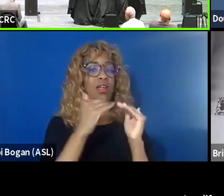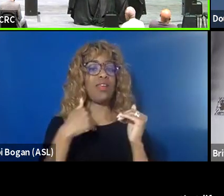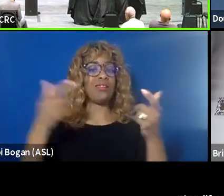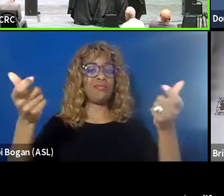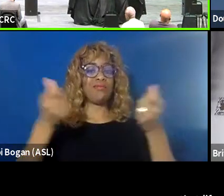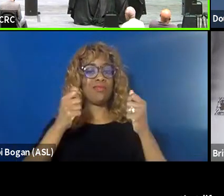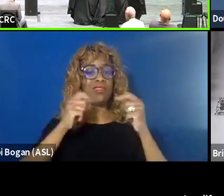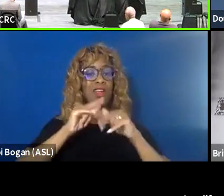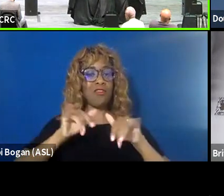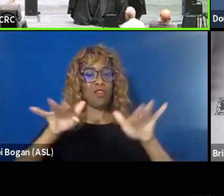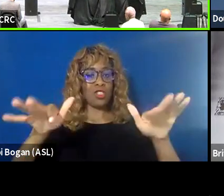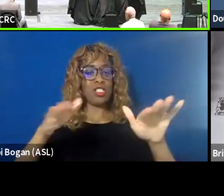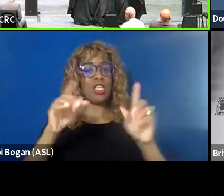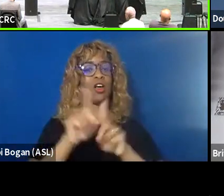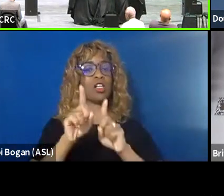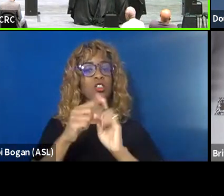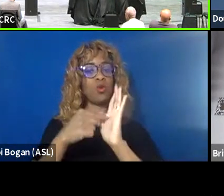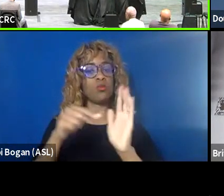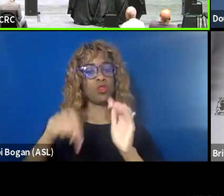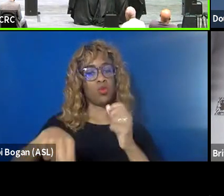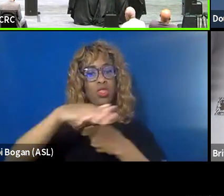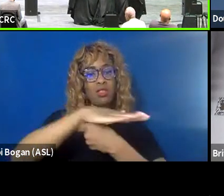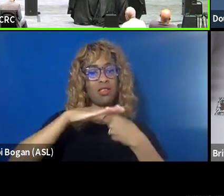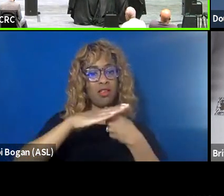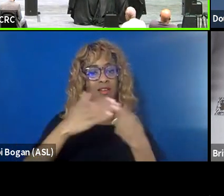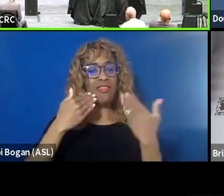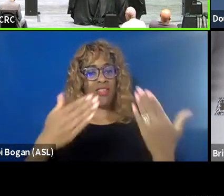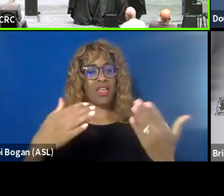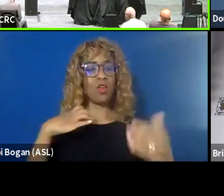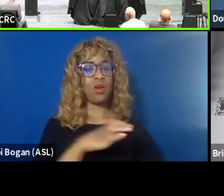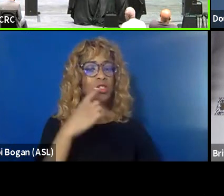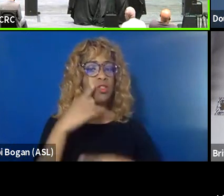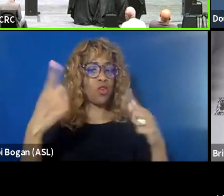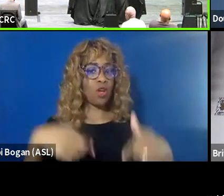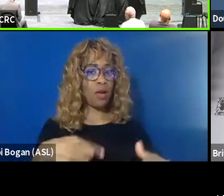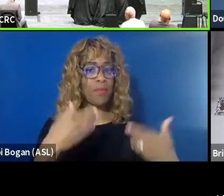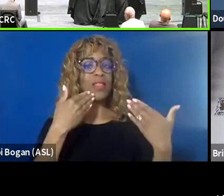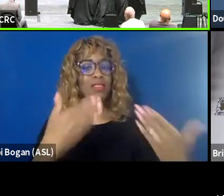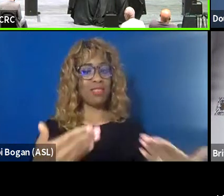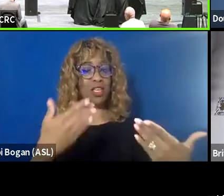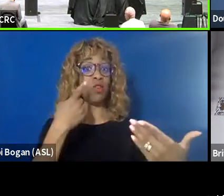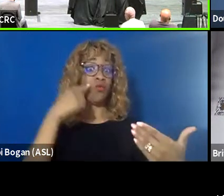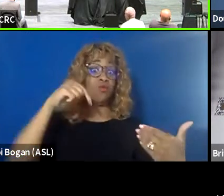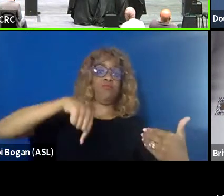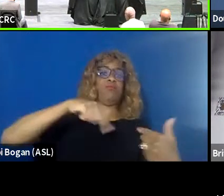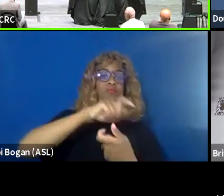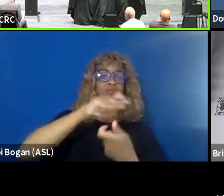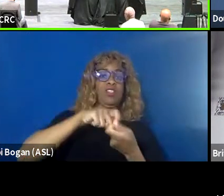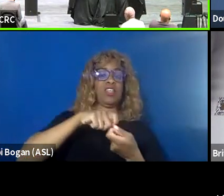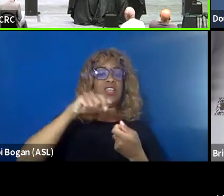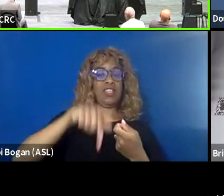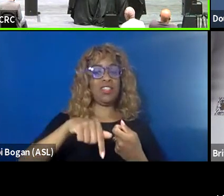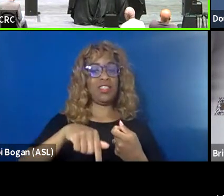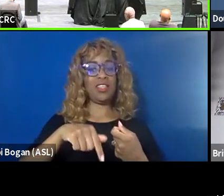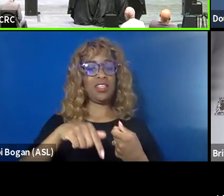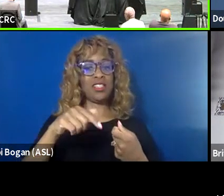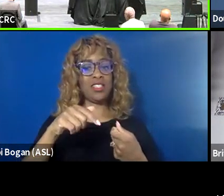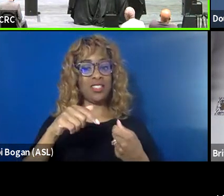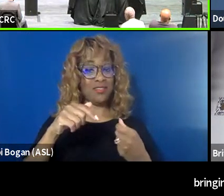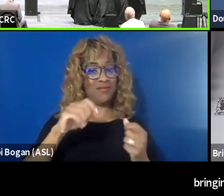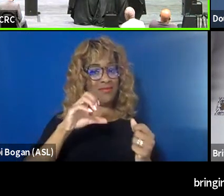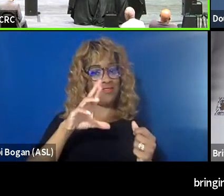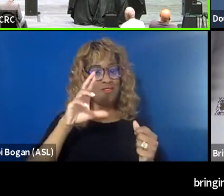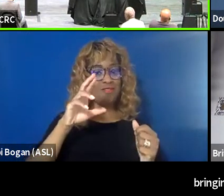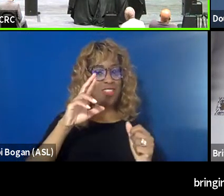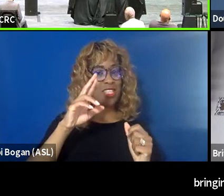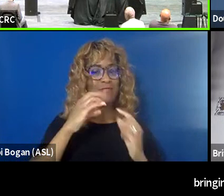and representation to this area. So thank you, Commission, for coming here. Thank you for coming to Benton Harbor specifically, crown jewel of this area, in my opinion.